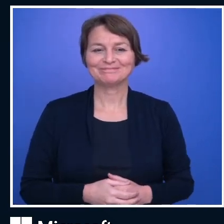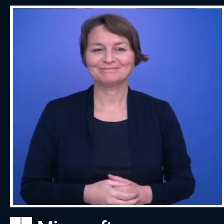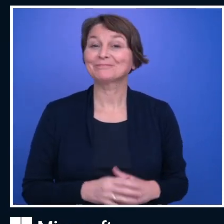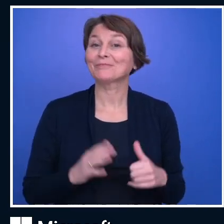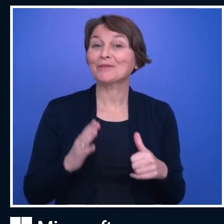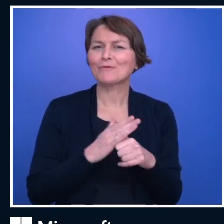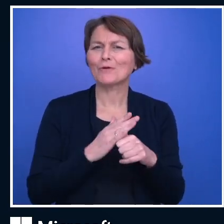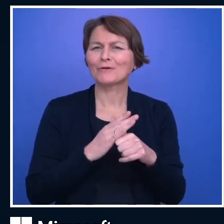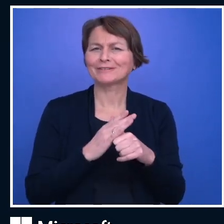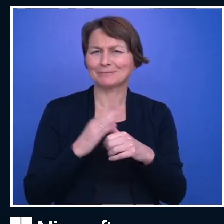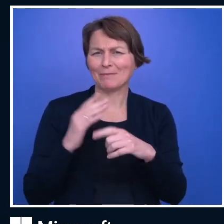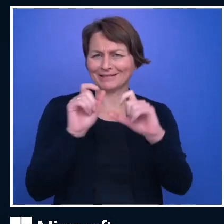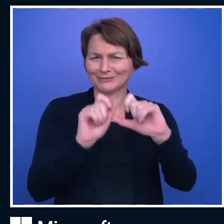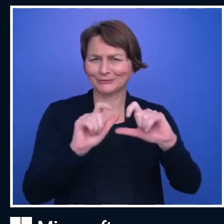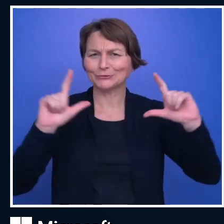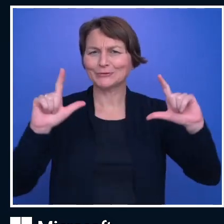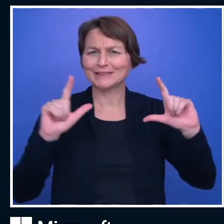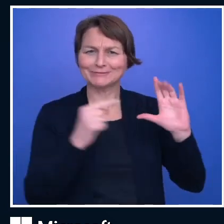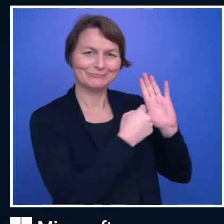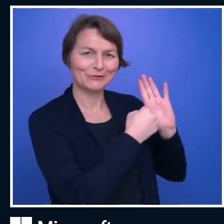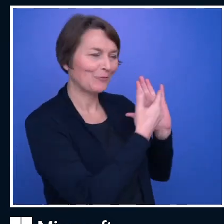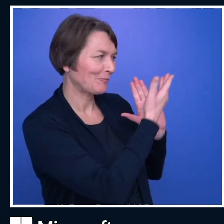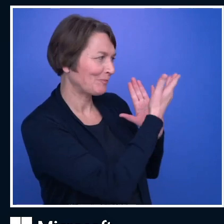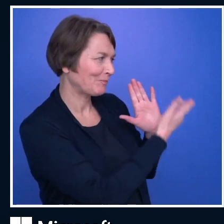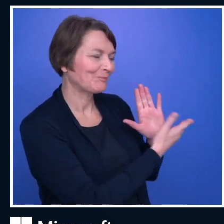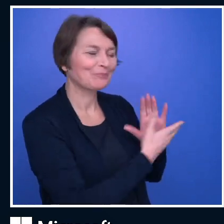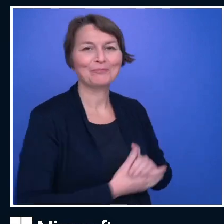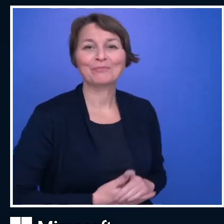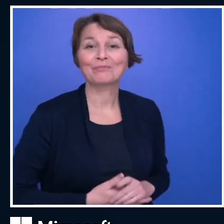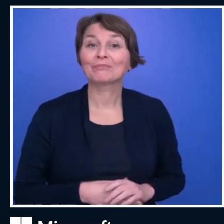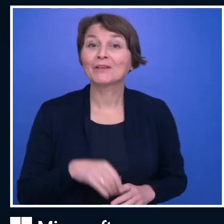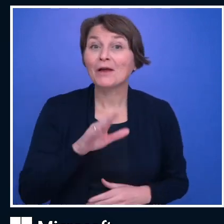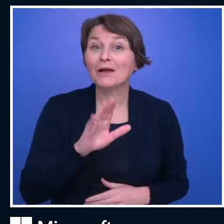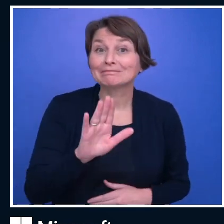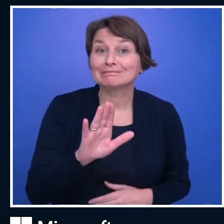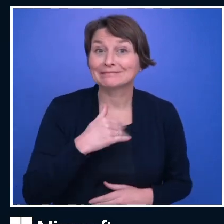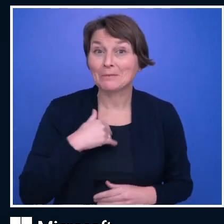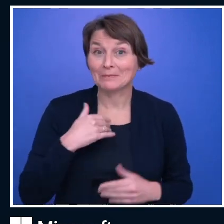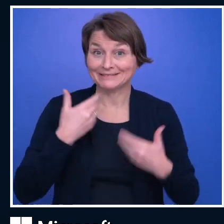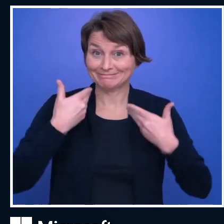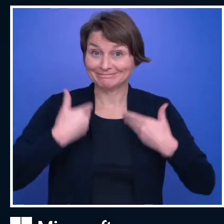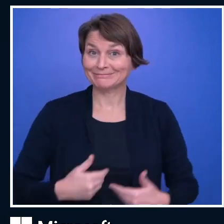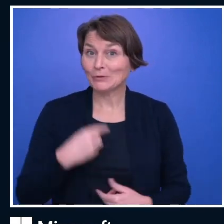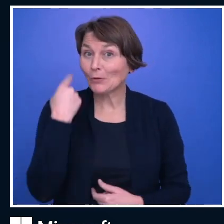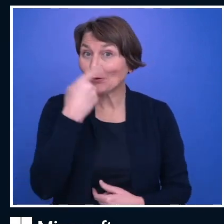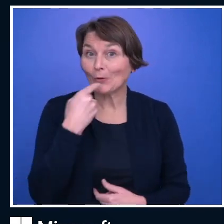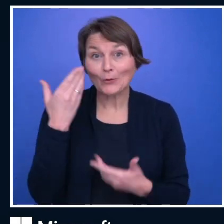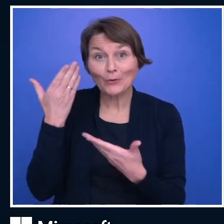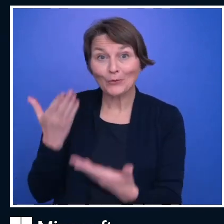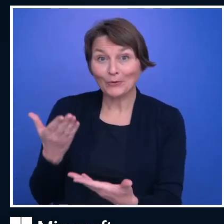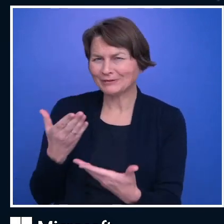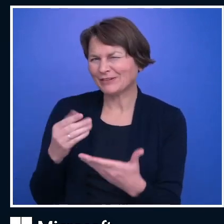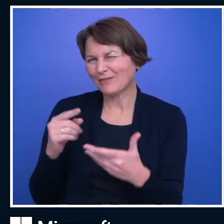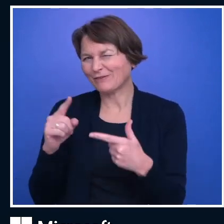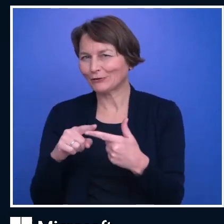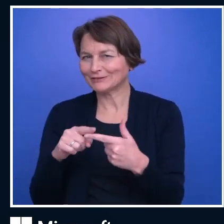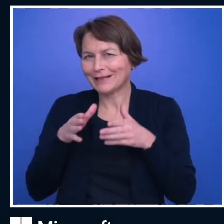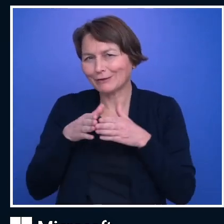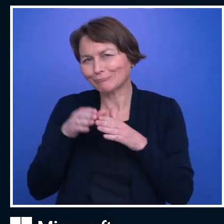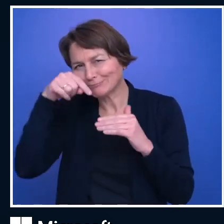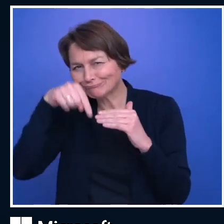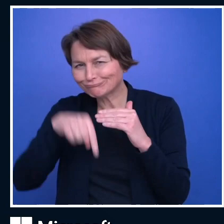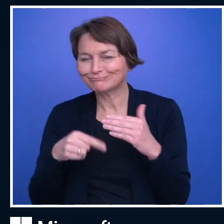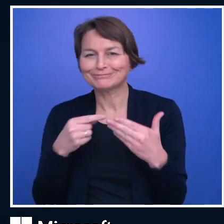probs. And do introduce yourself, because we'd love to hear more a little bit about you as well. Yeah, sure. I'll do